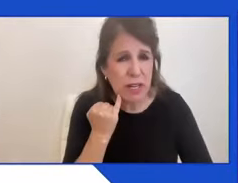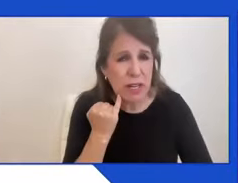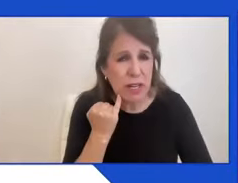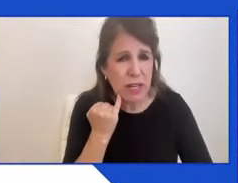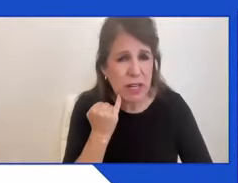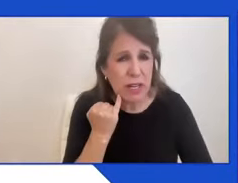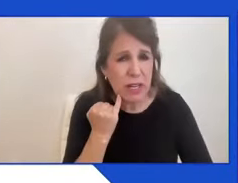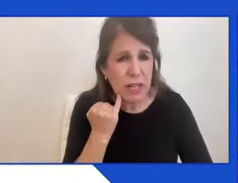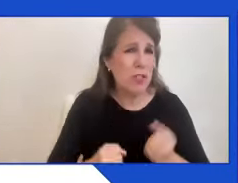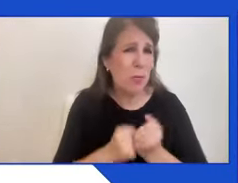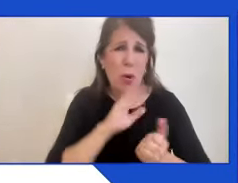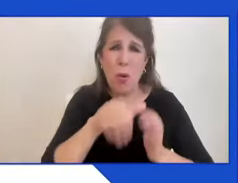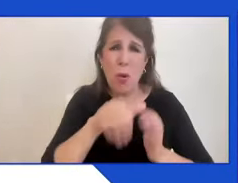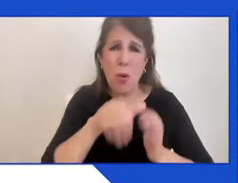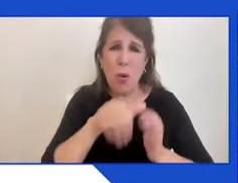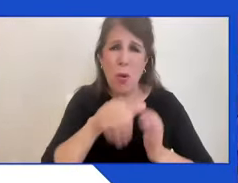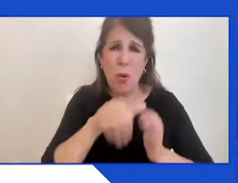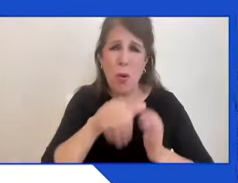mourning.